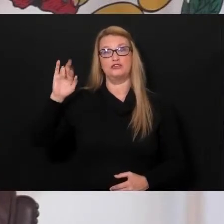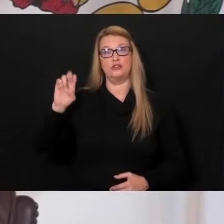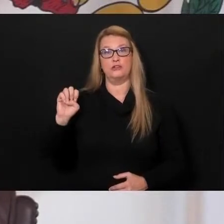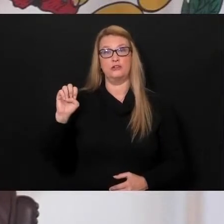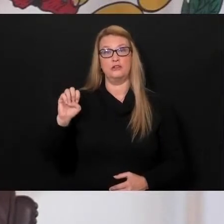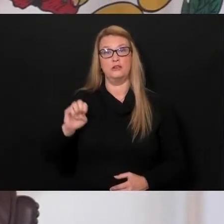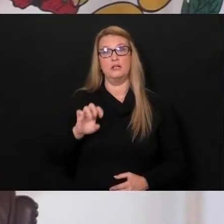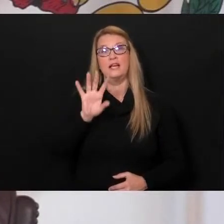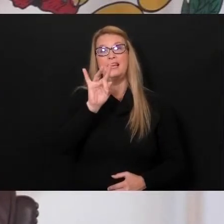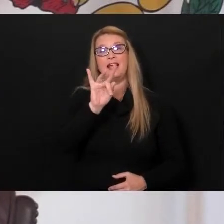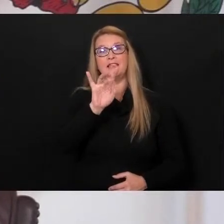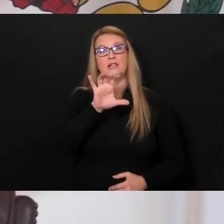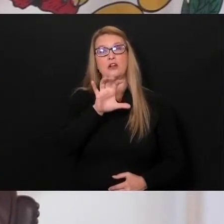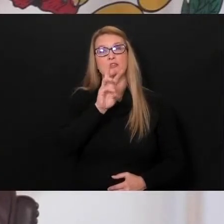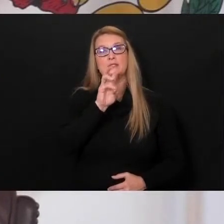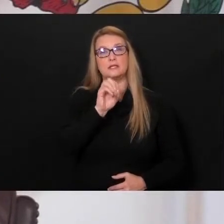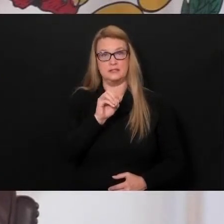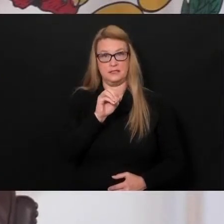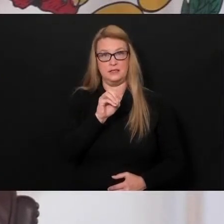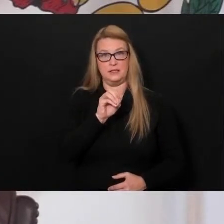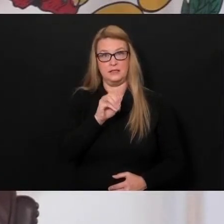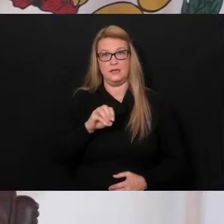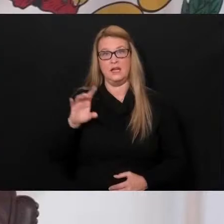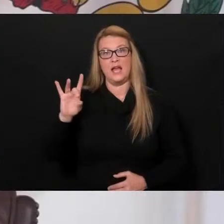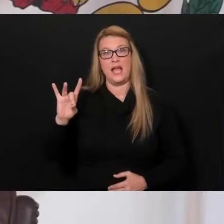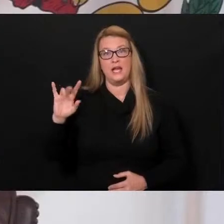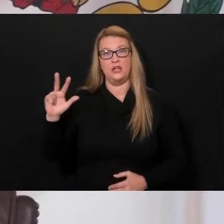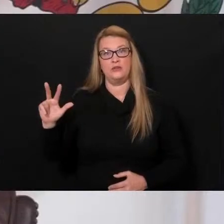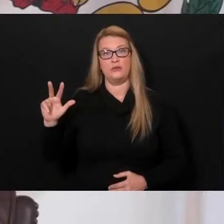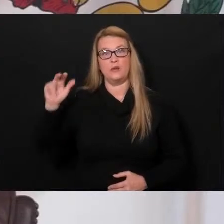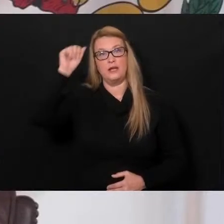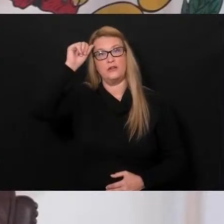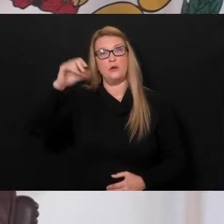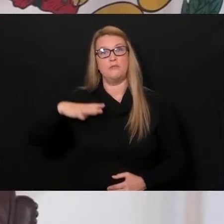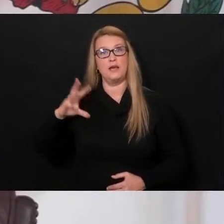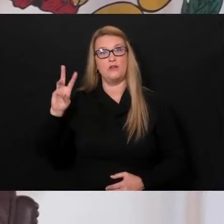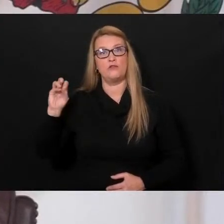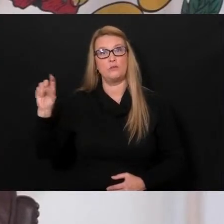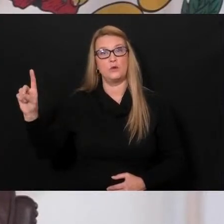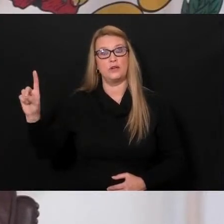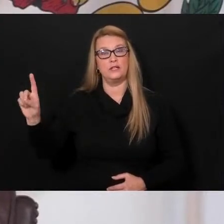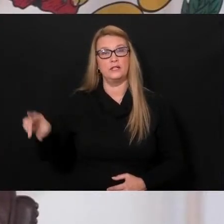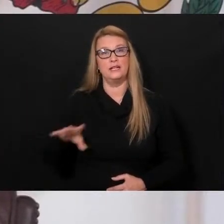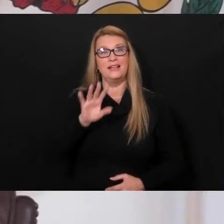Our 1860th death is an 83-year-old male from Wood County.